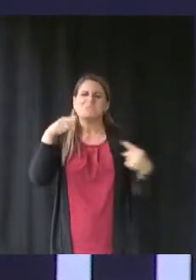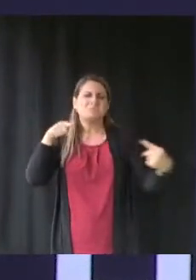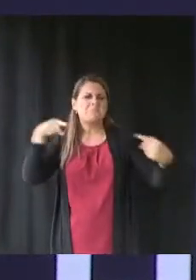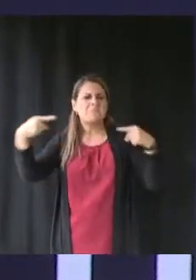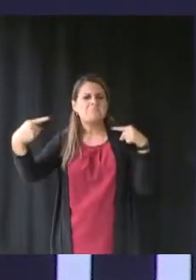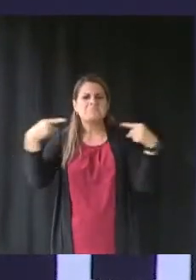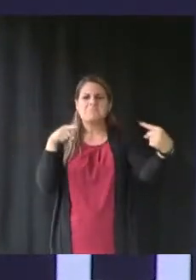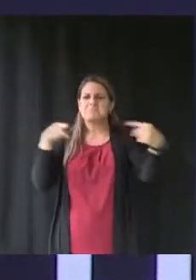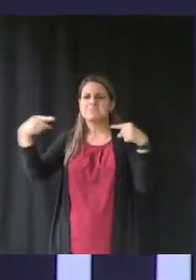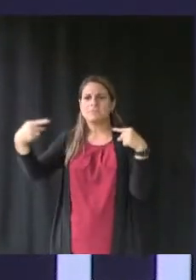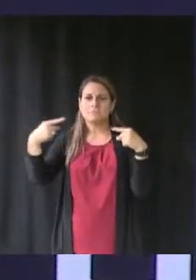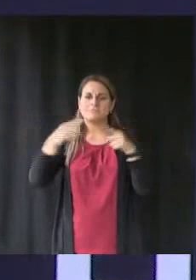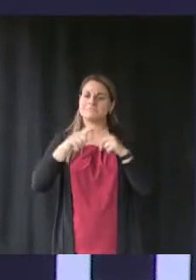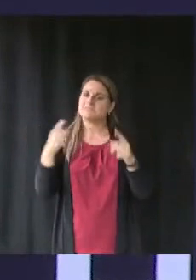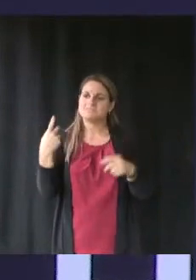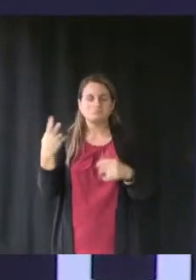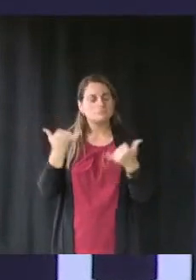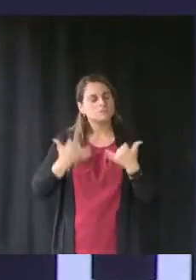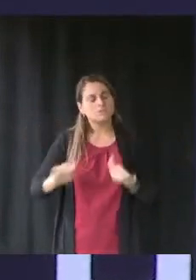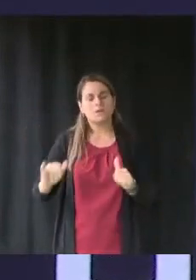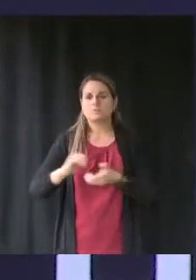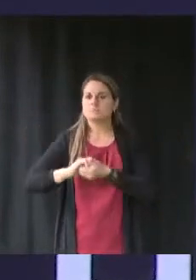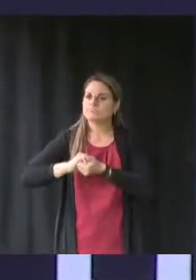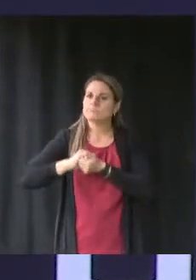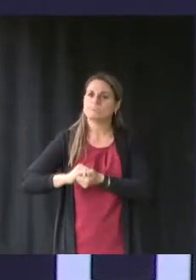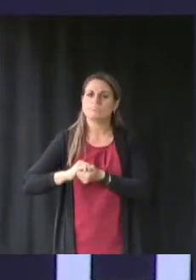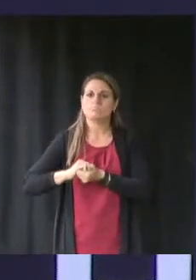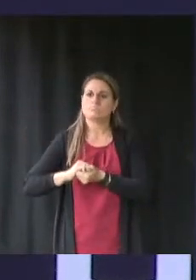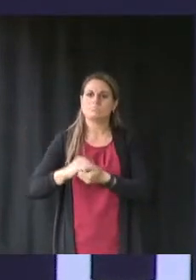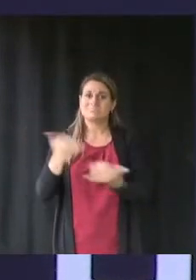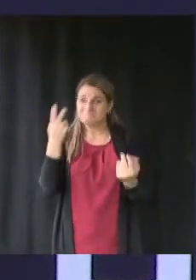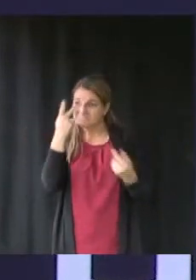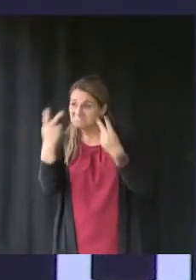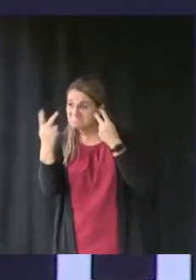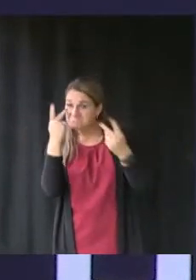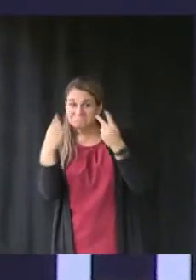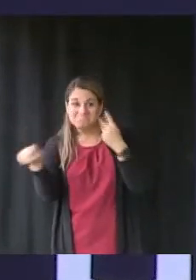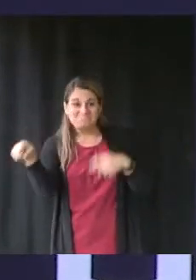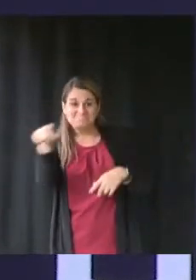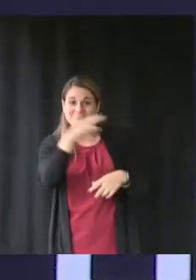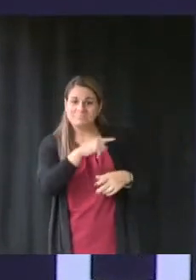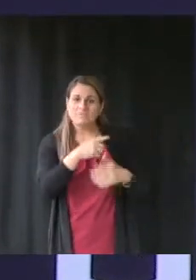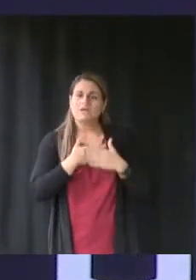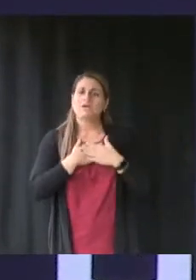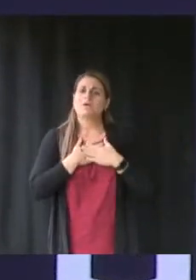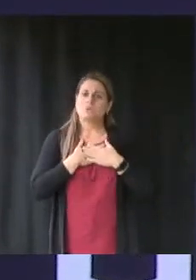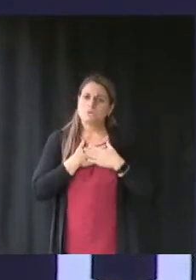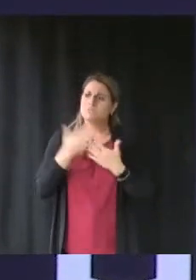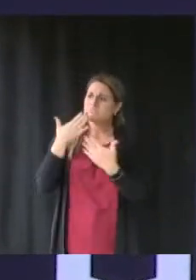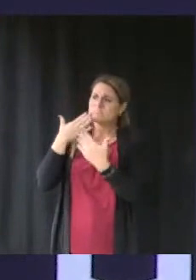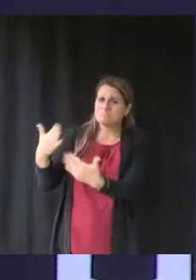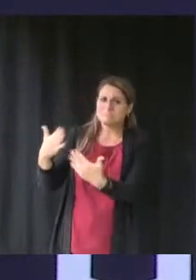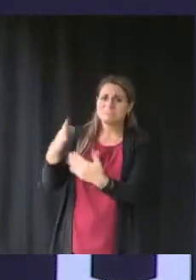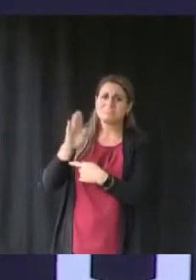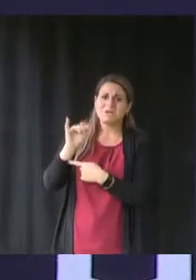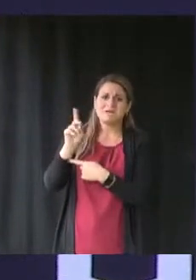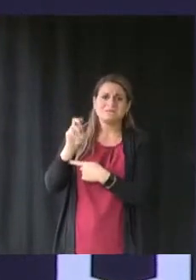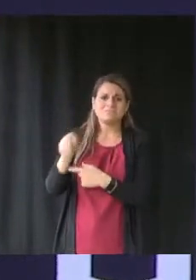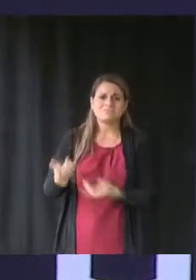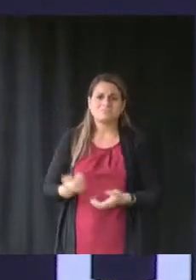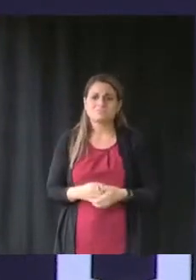unlikely. So I'm grateful to my friend for being with us today. But there are strong substantive reasons as well for our